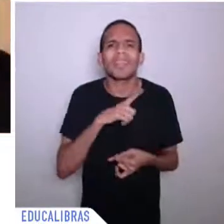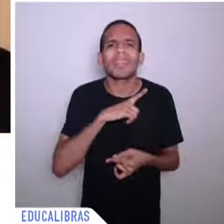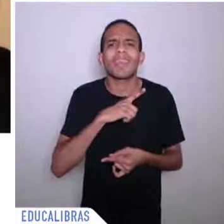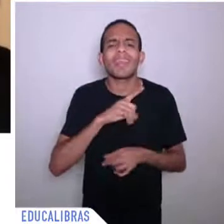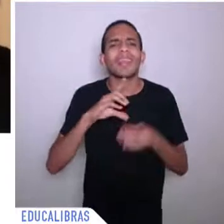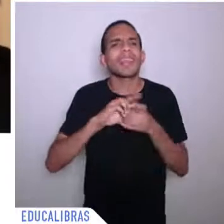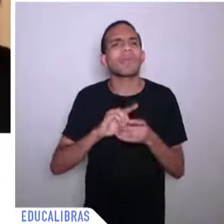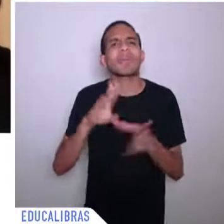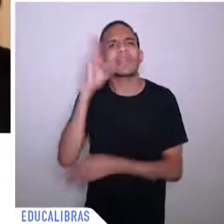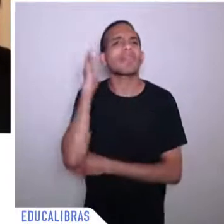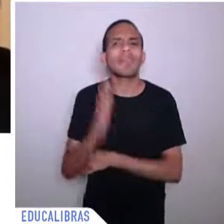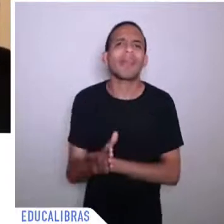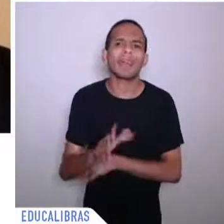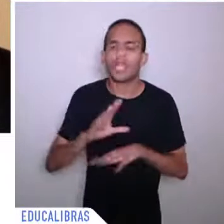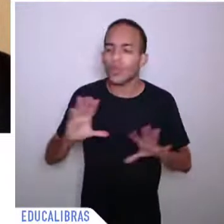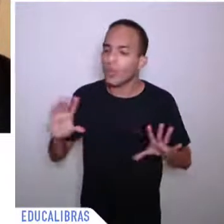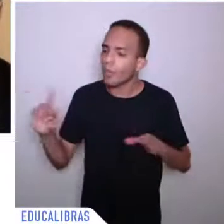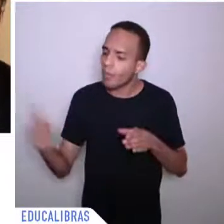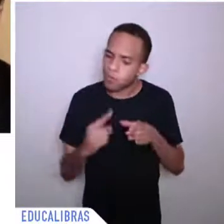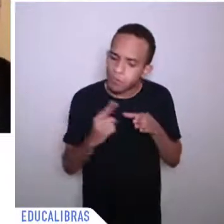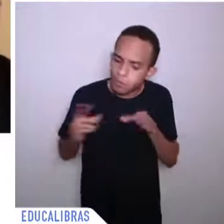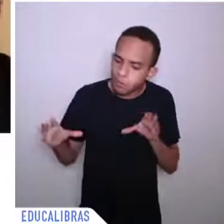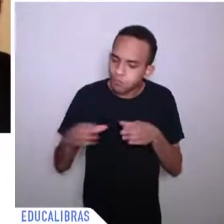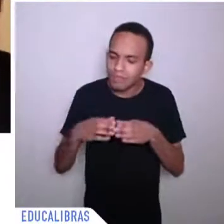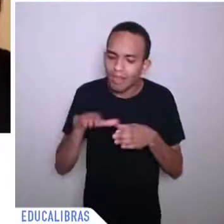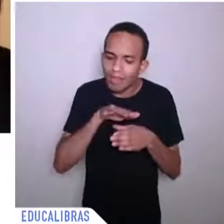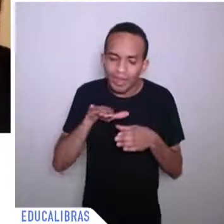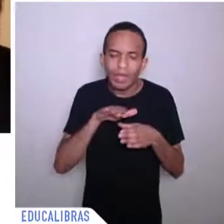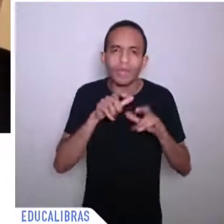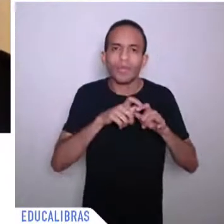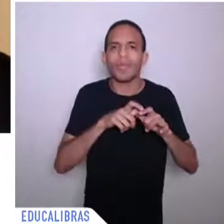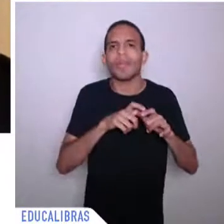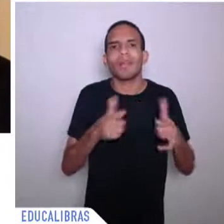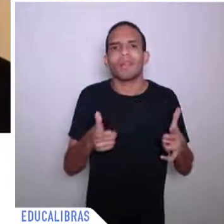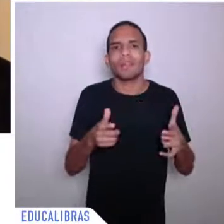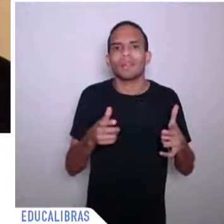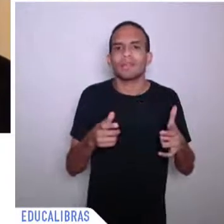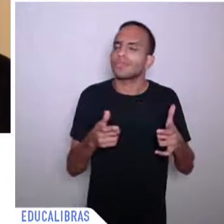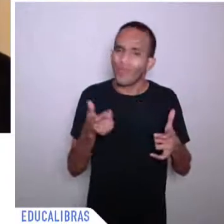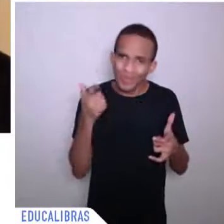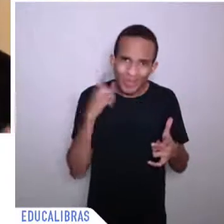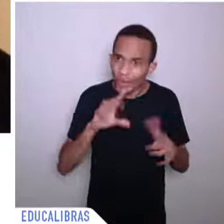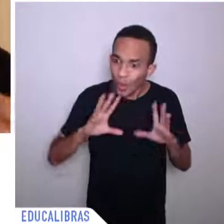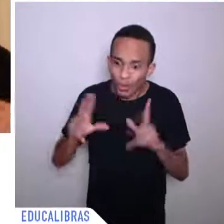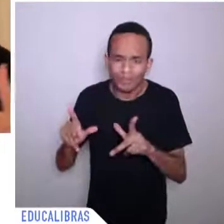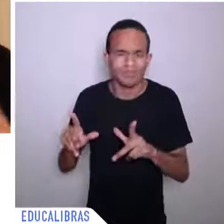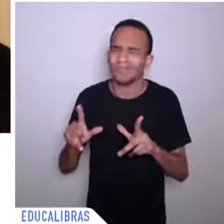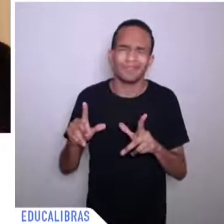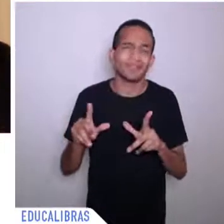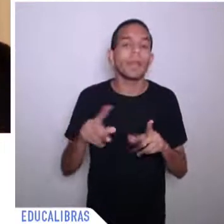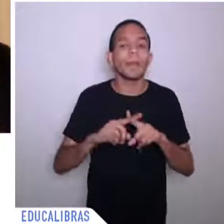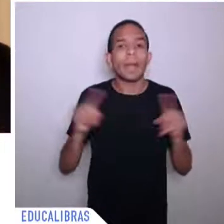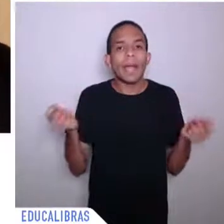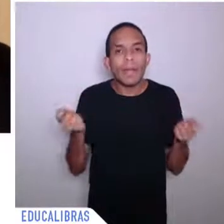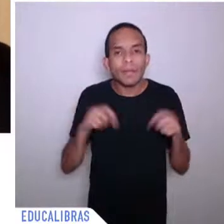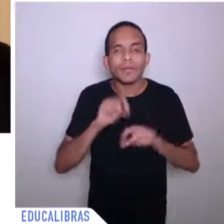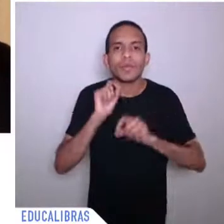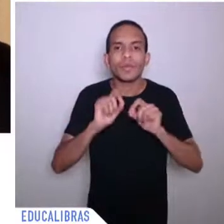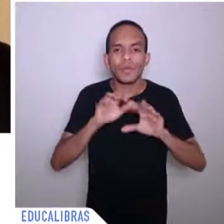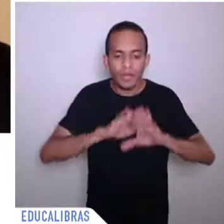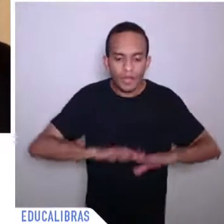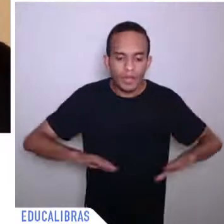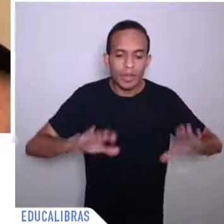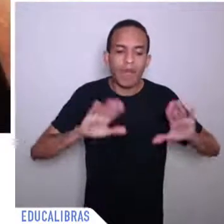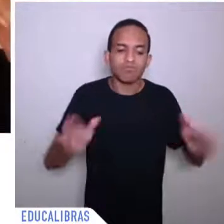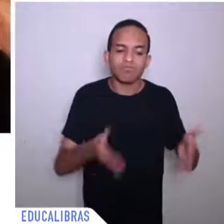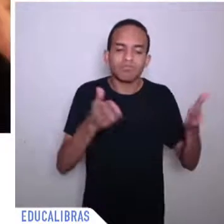democracy, because you can't have direct democracy in larger universes of